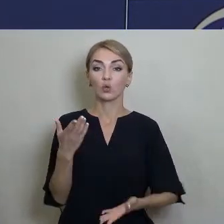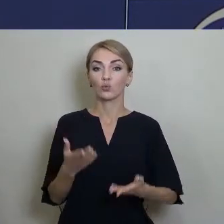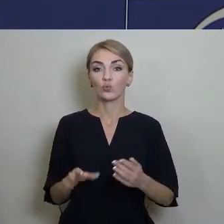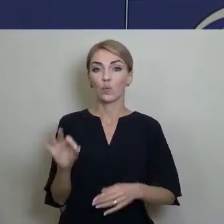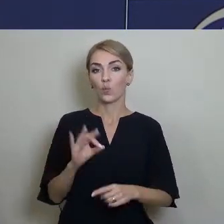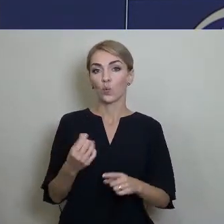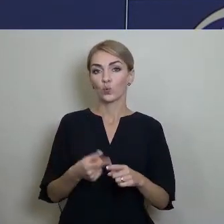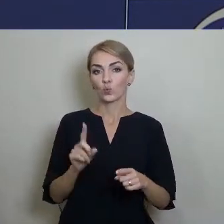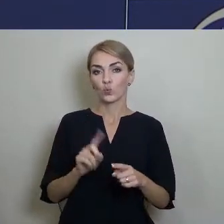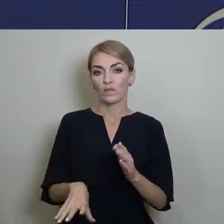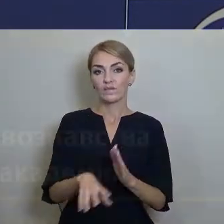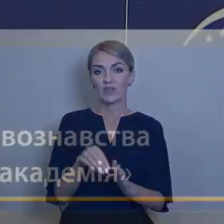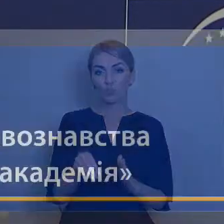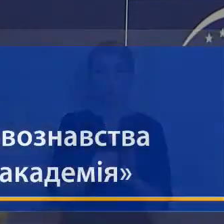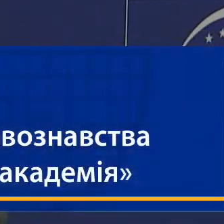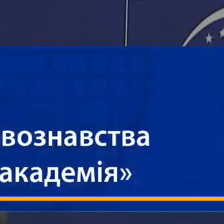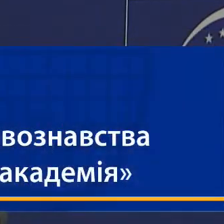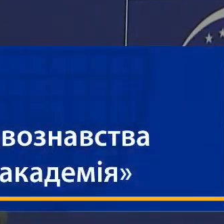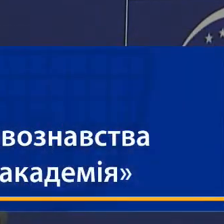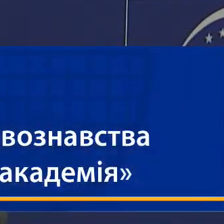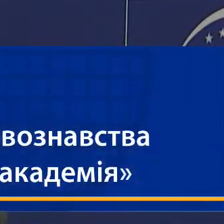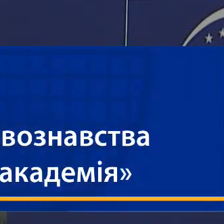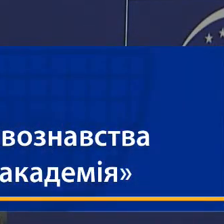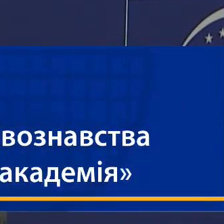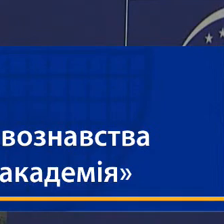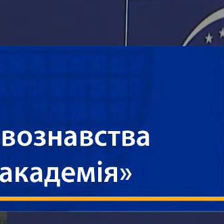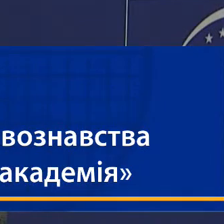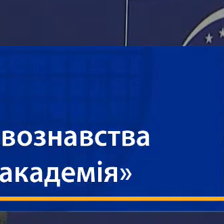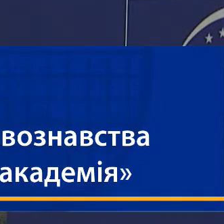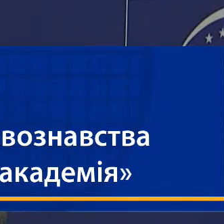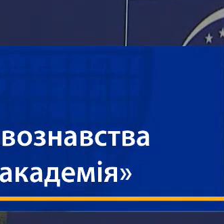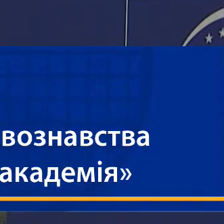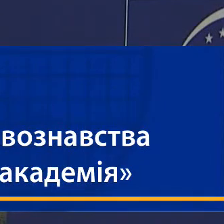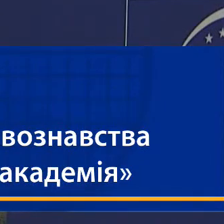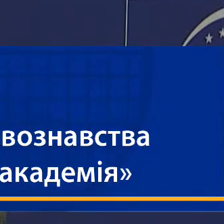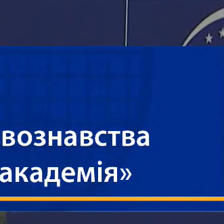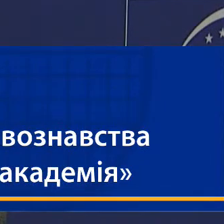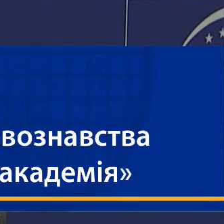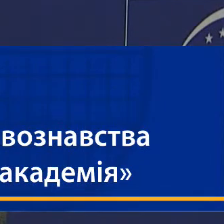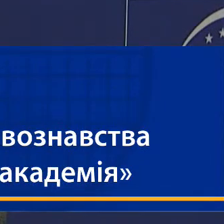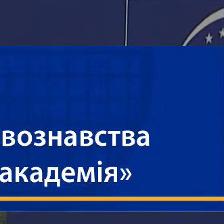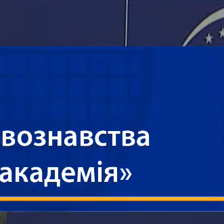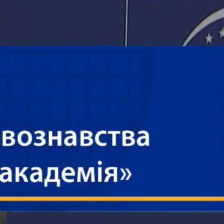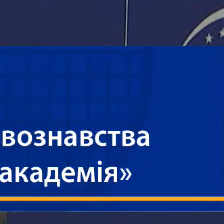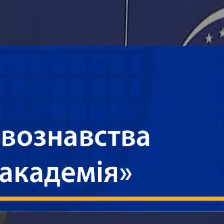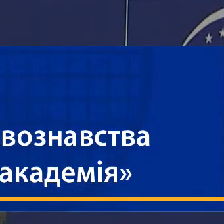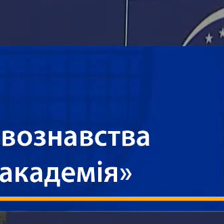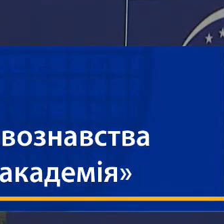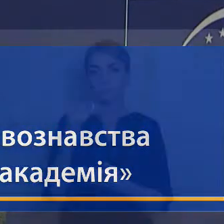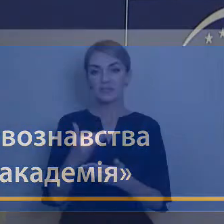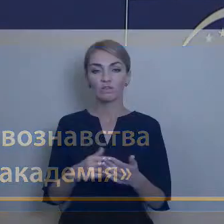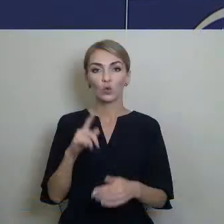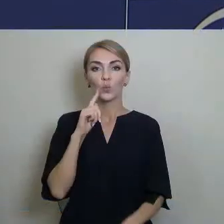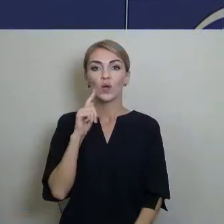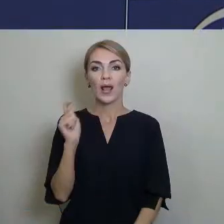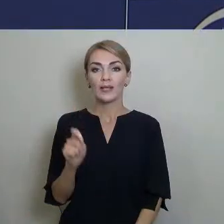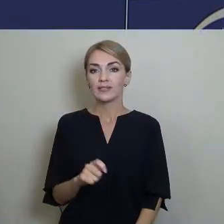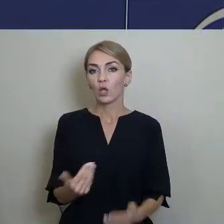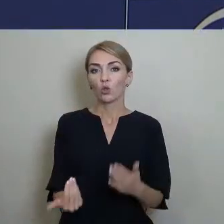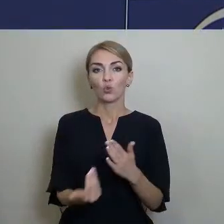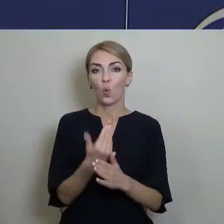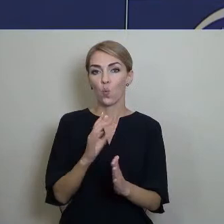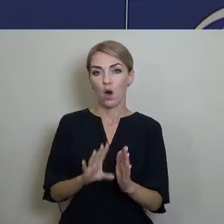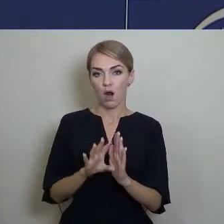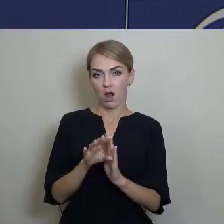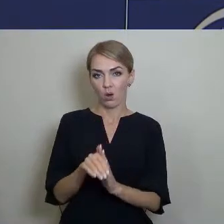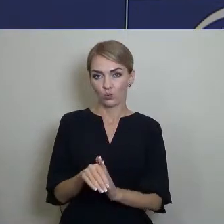using the algorithms and other things. If we are talking about this system, this